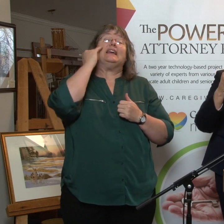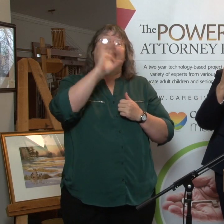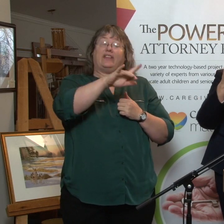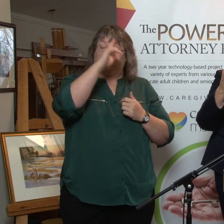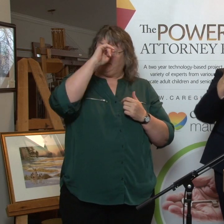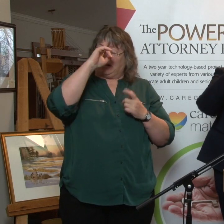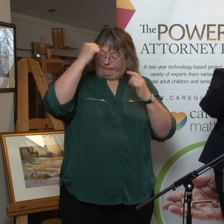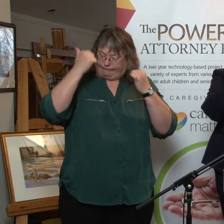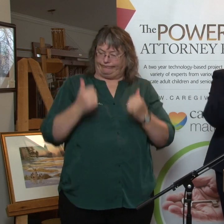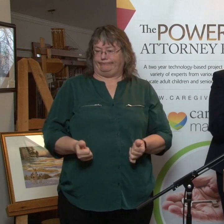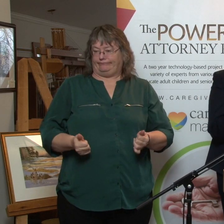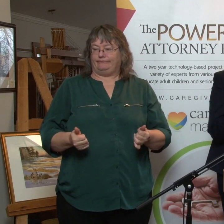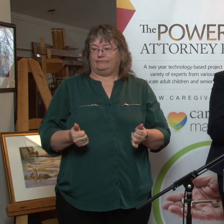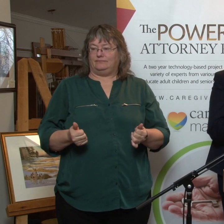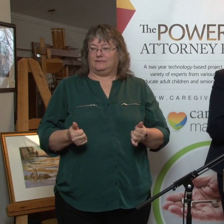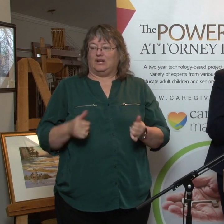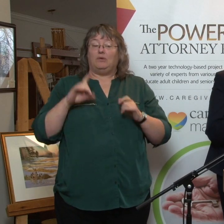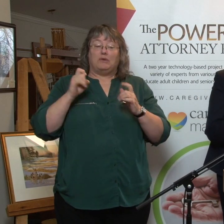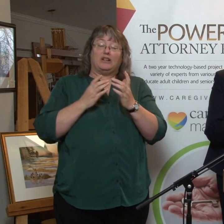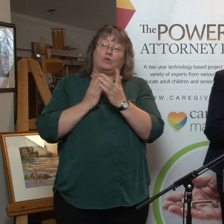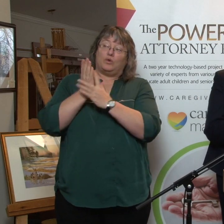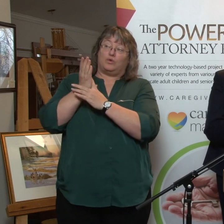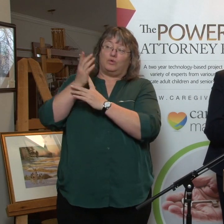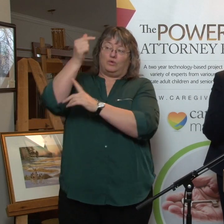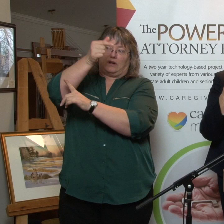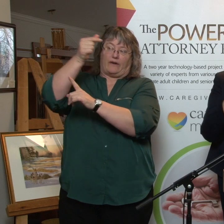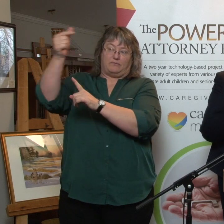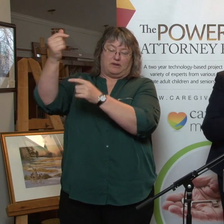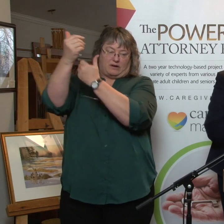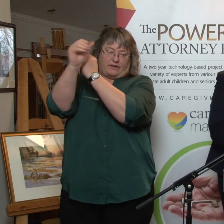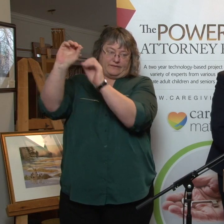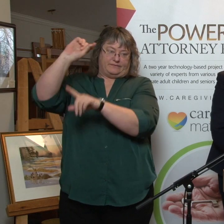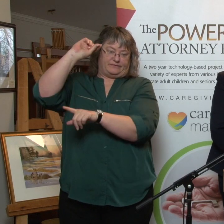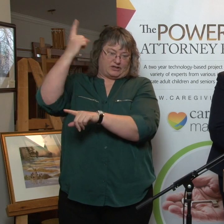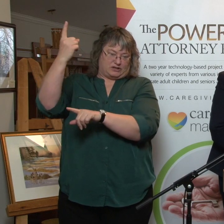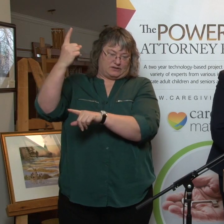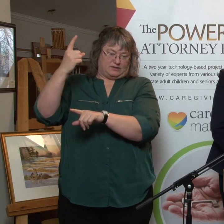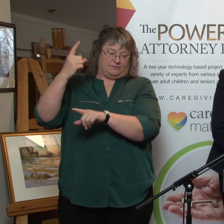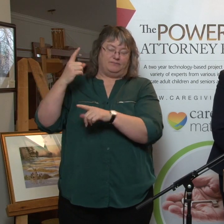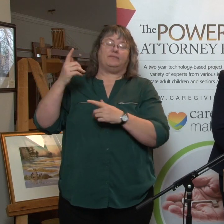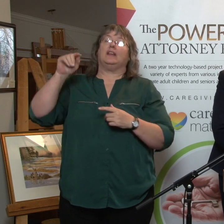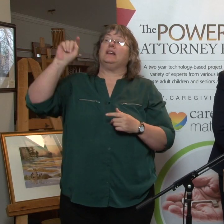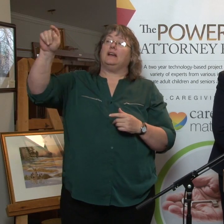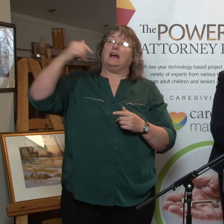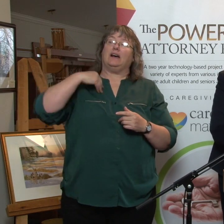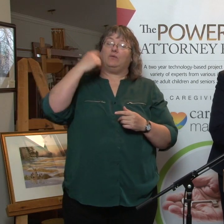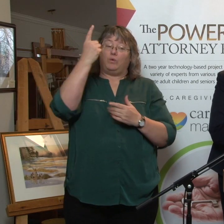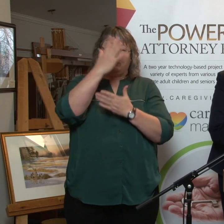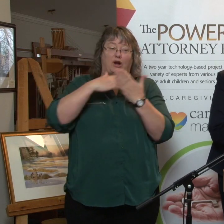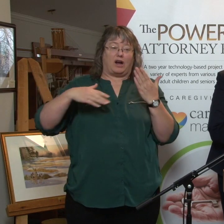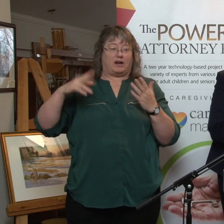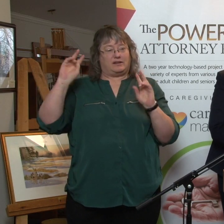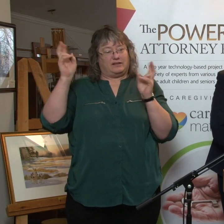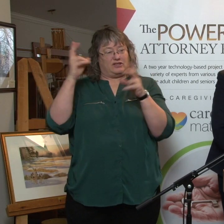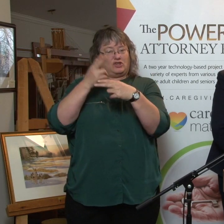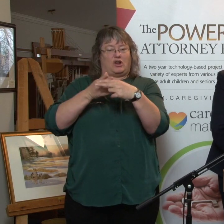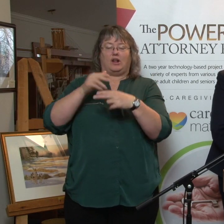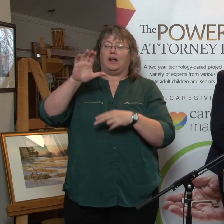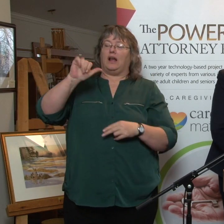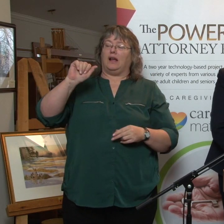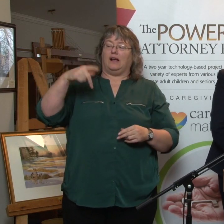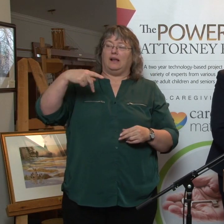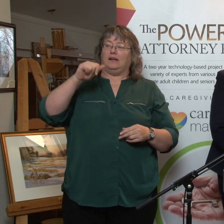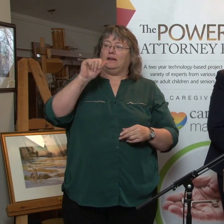you have to go through the Attorney General's office. You phone them and they have a section called capacity